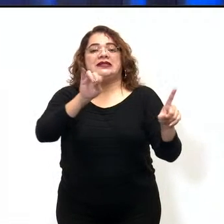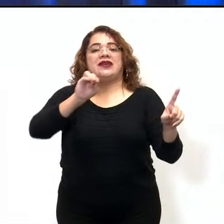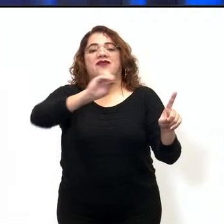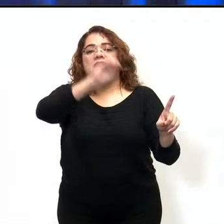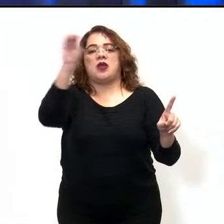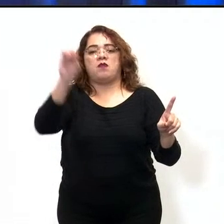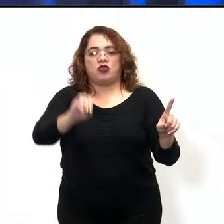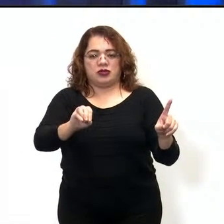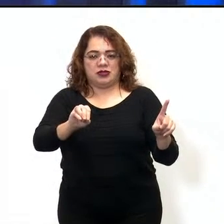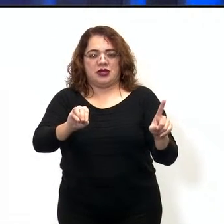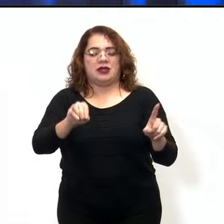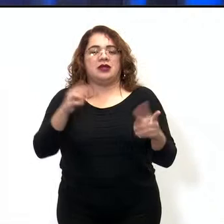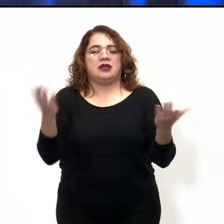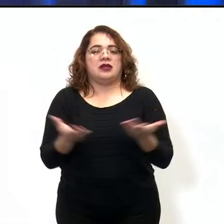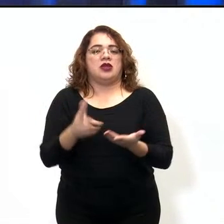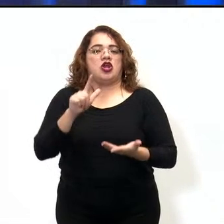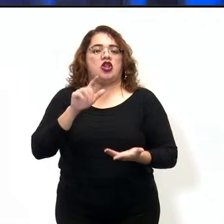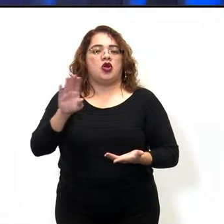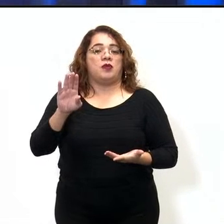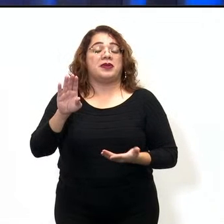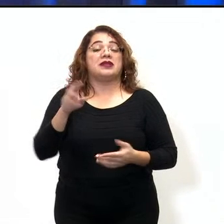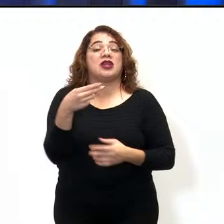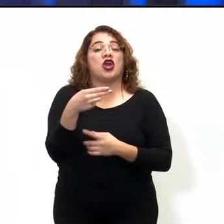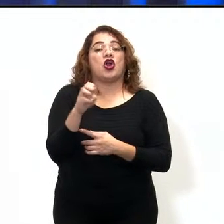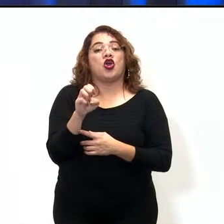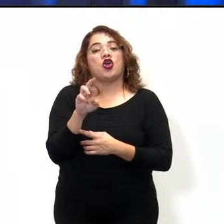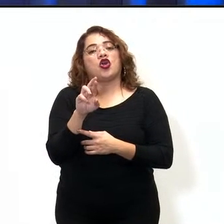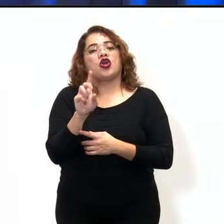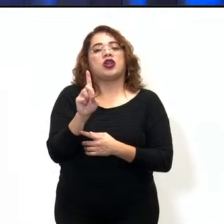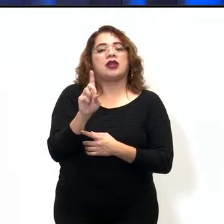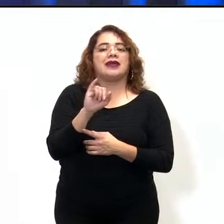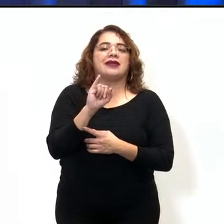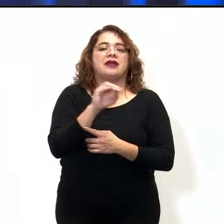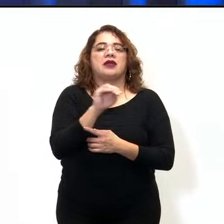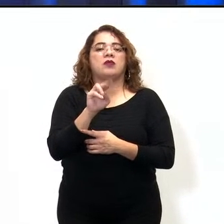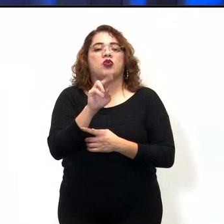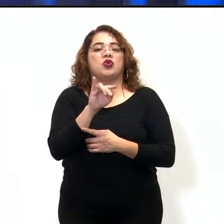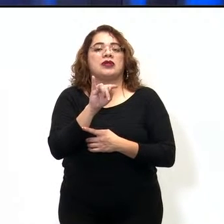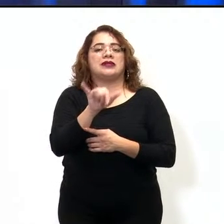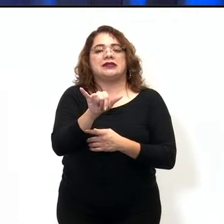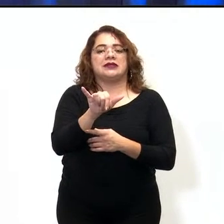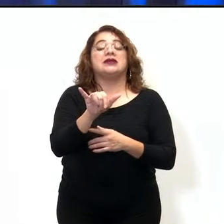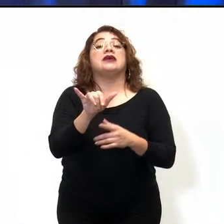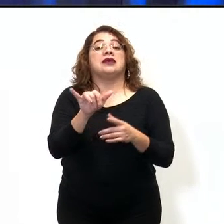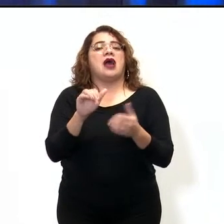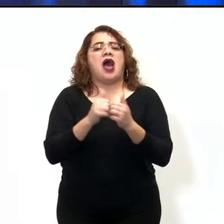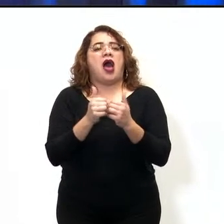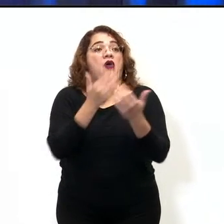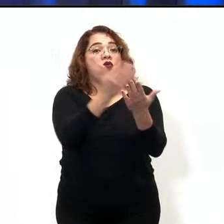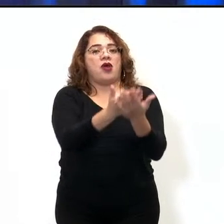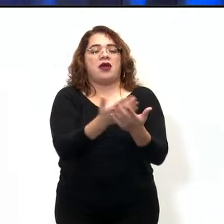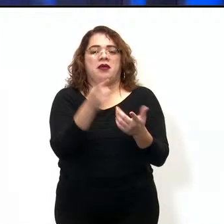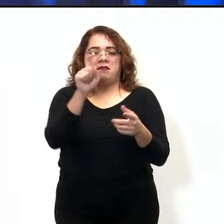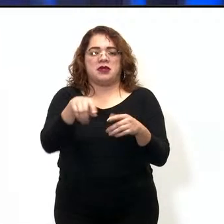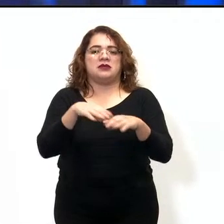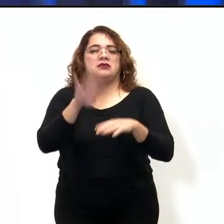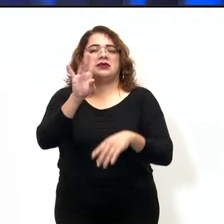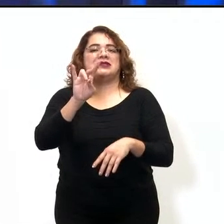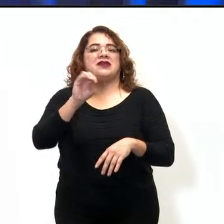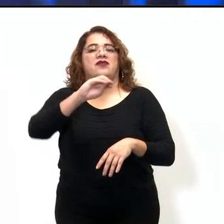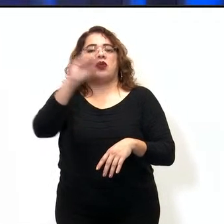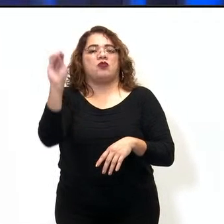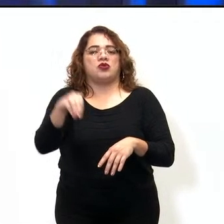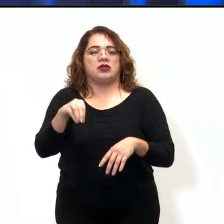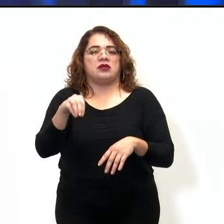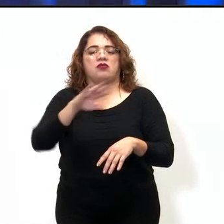the point of what we consider herd immunity. So it is so important for all of you to please, when you have